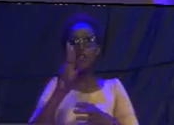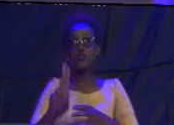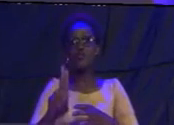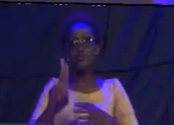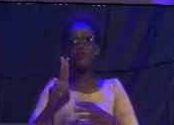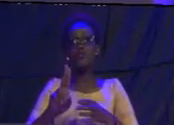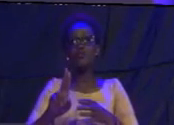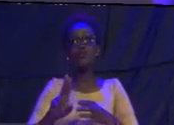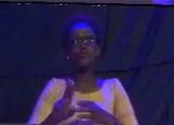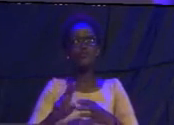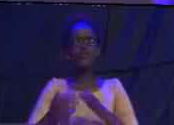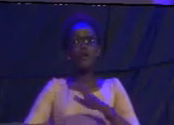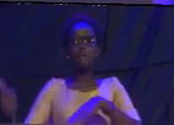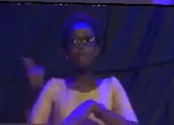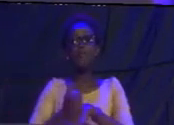We want Africa by